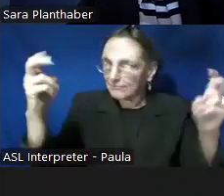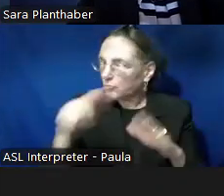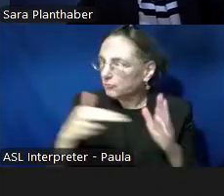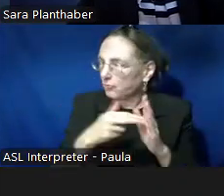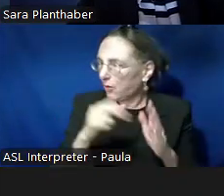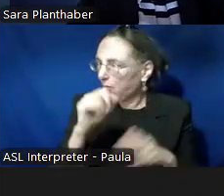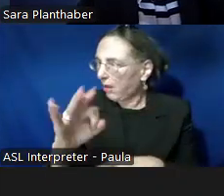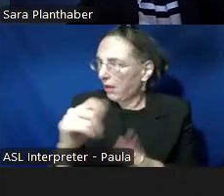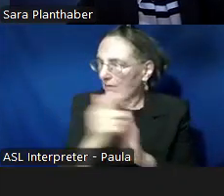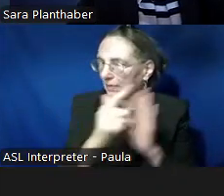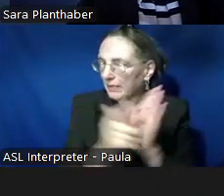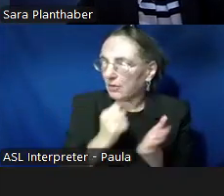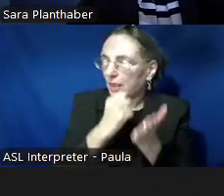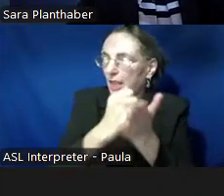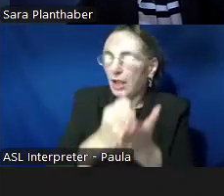please.